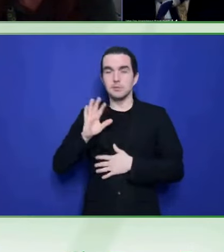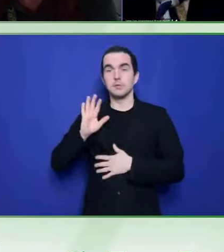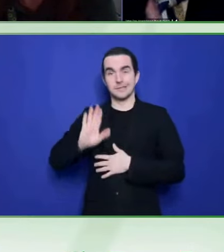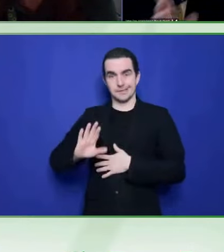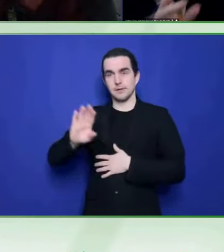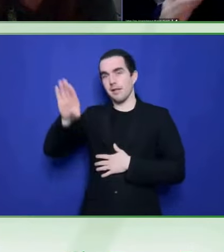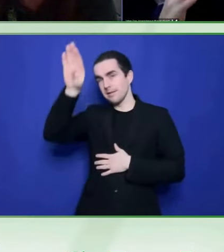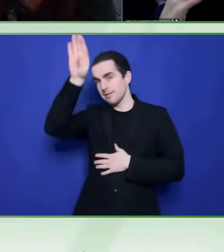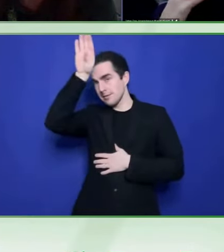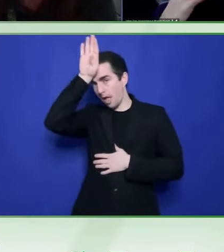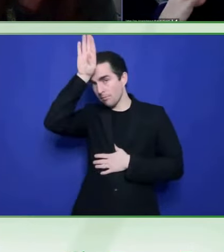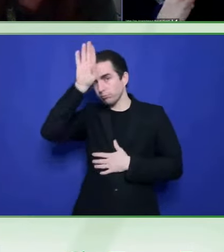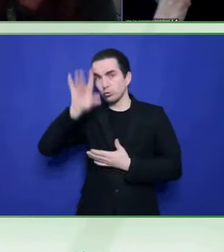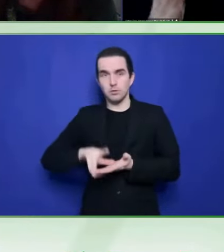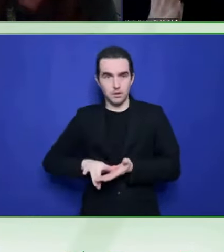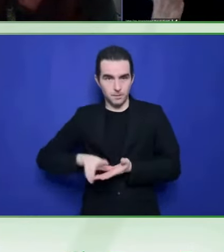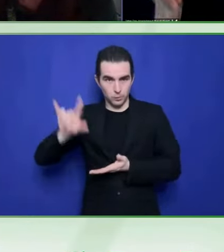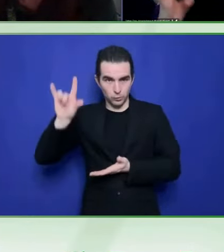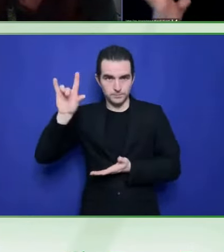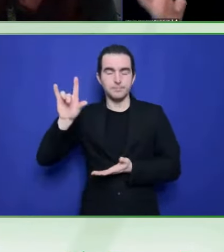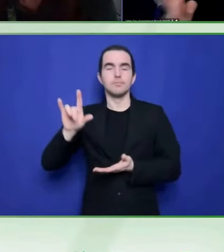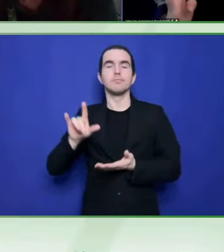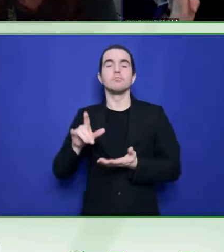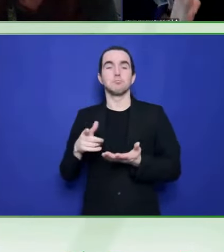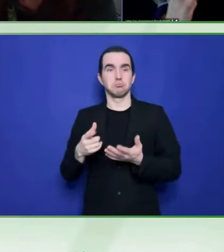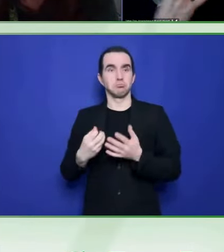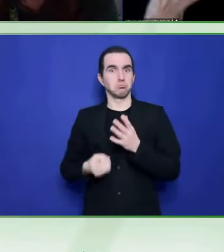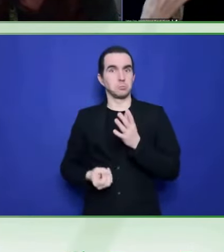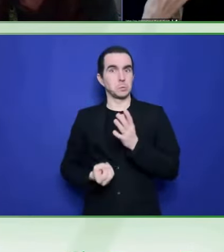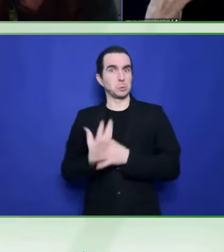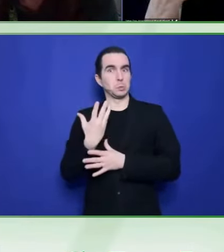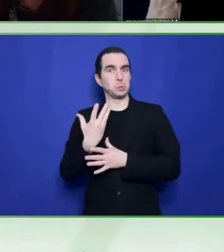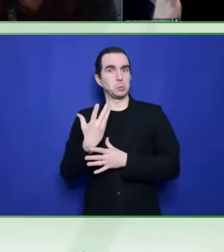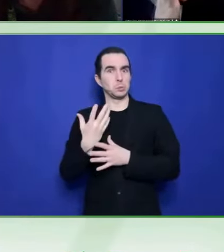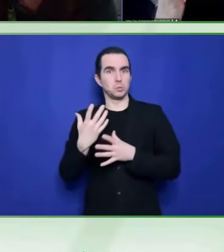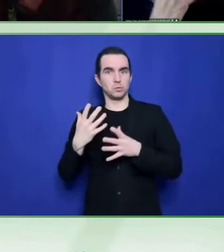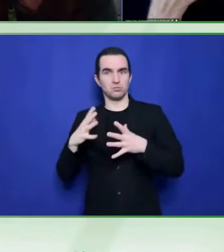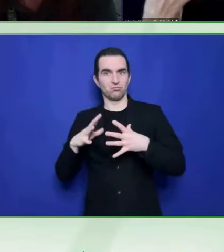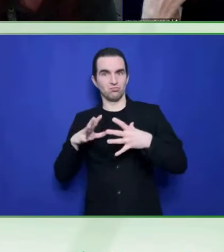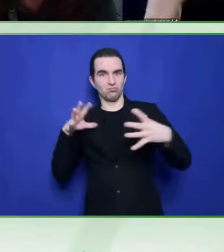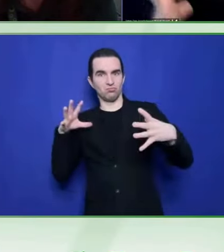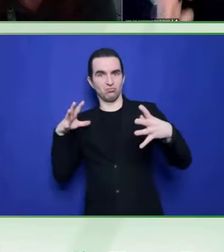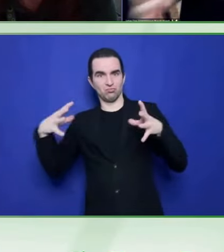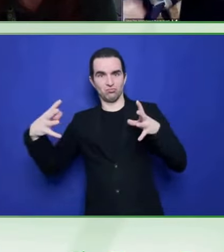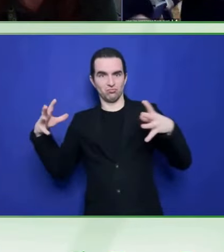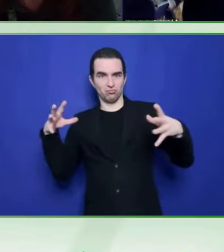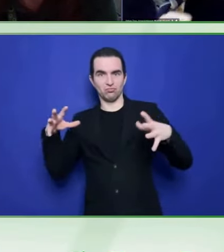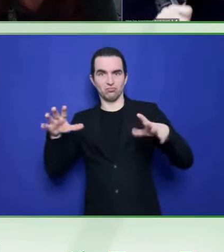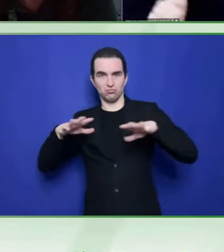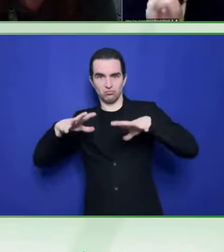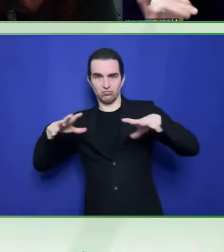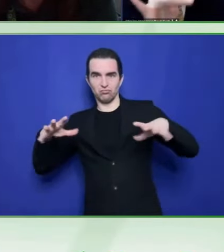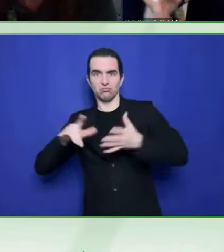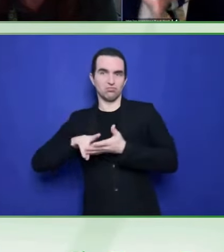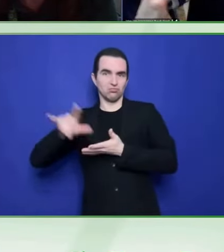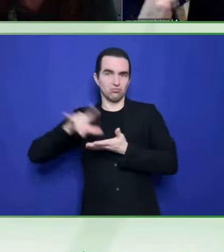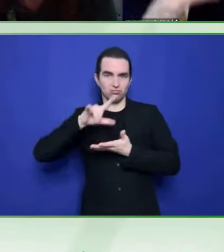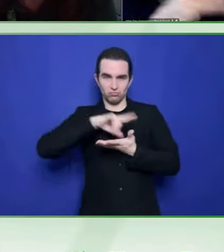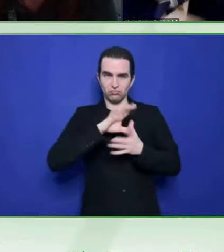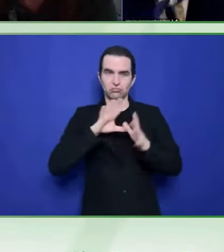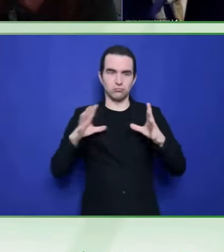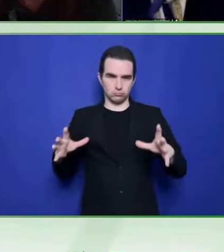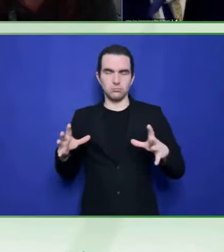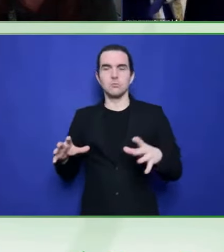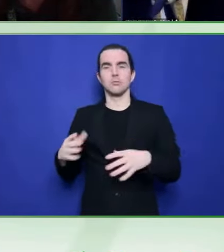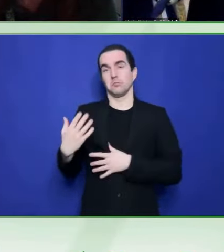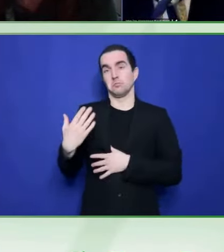nearly 300 destinations, and we hosted 40 million passengers in 2091 under